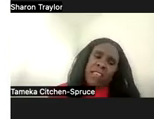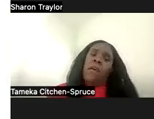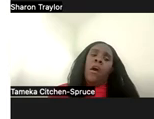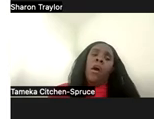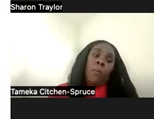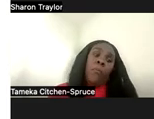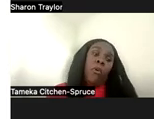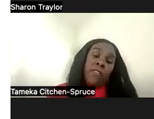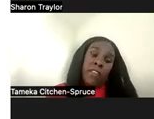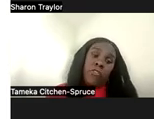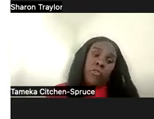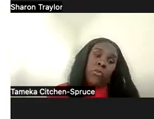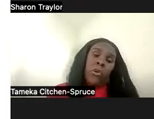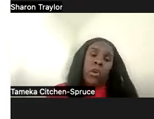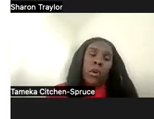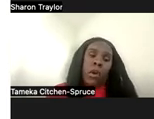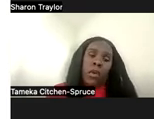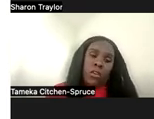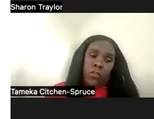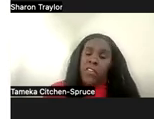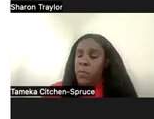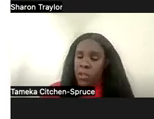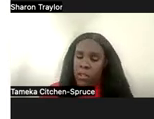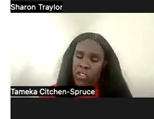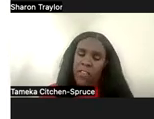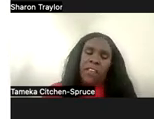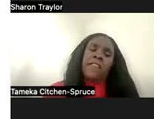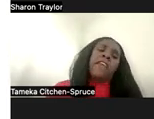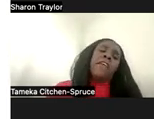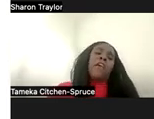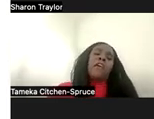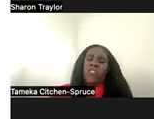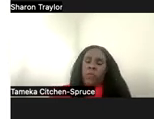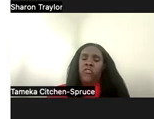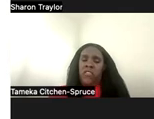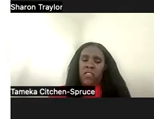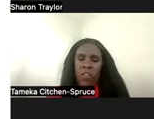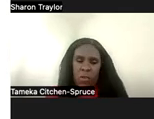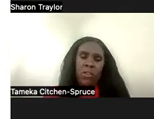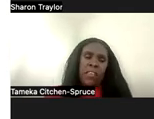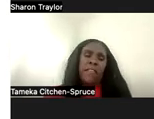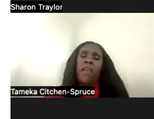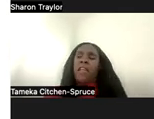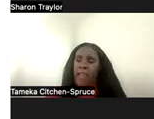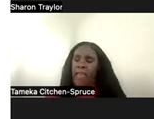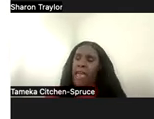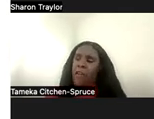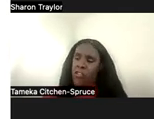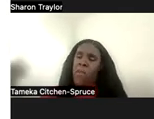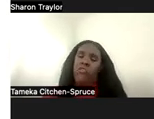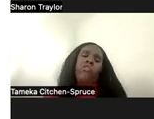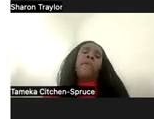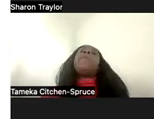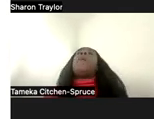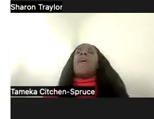that is important to, disability justice and disability justice communities to